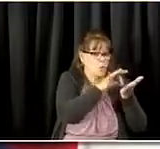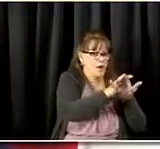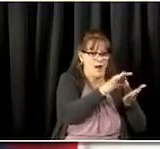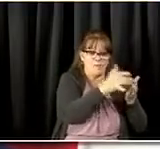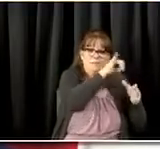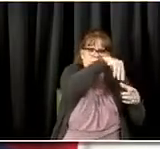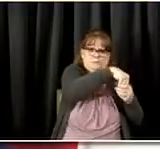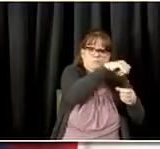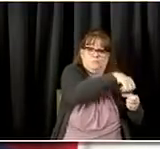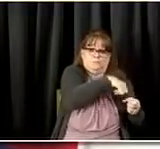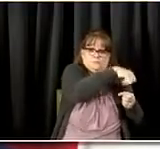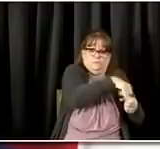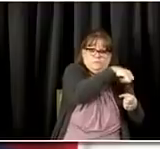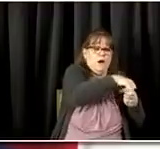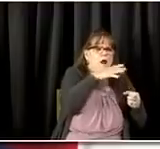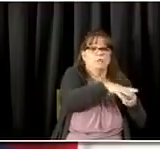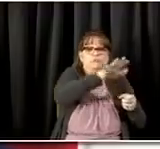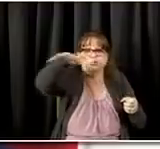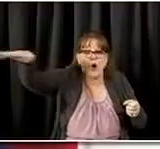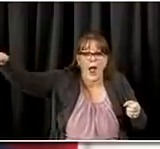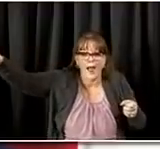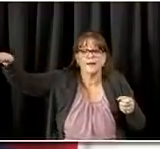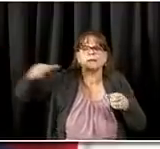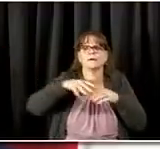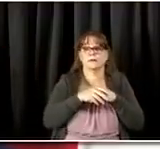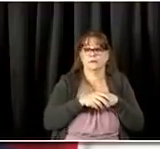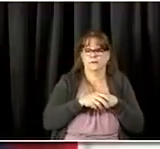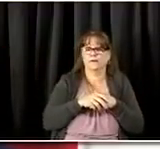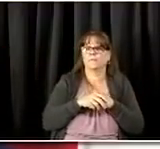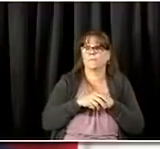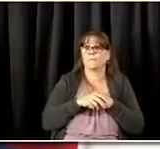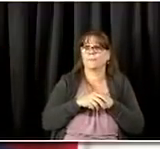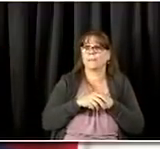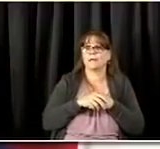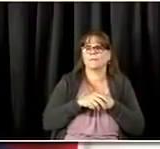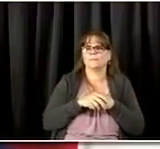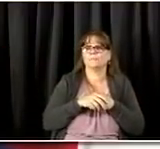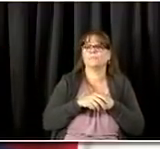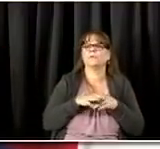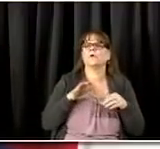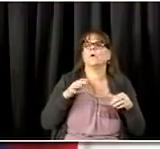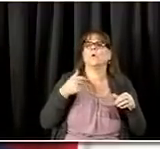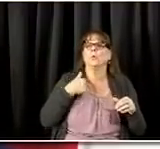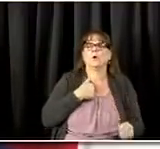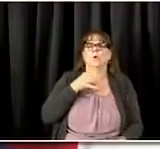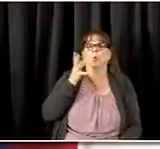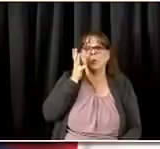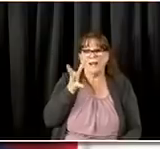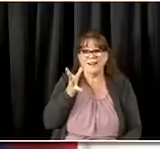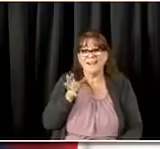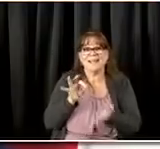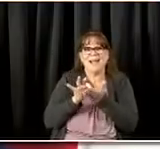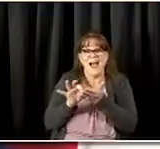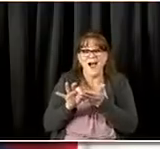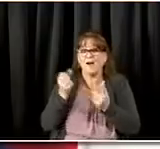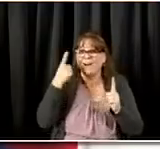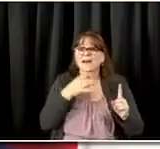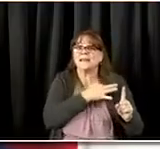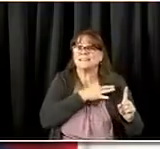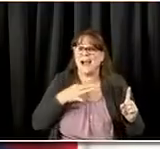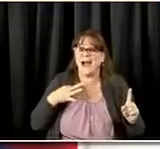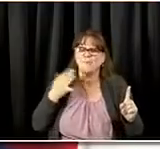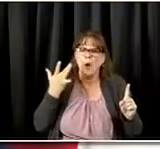would be part of that protocol for doing that calculation. We do, however, include staff who would work at the